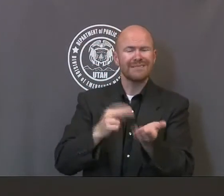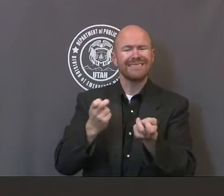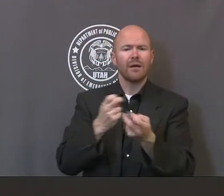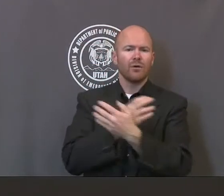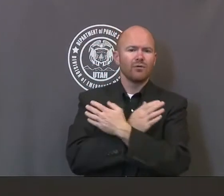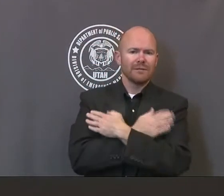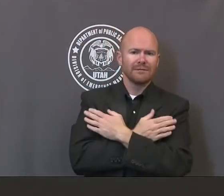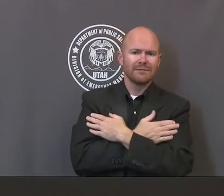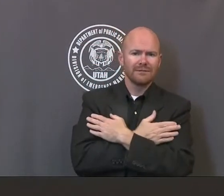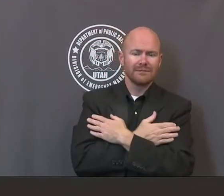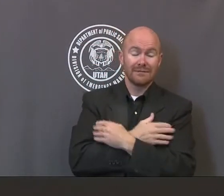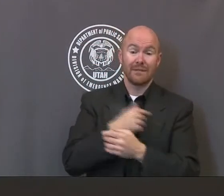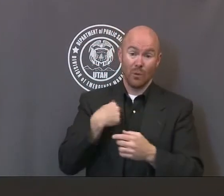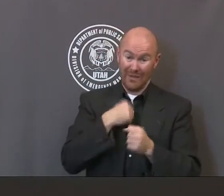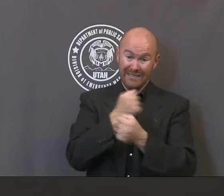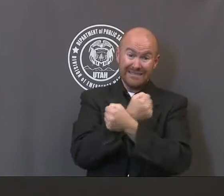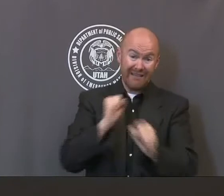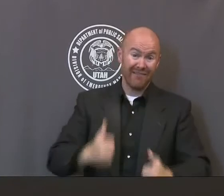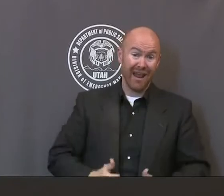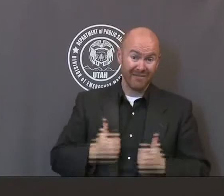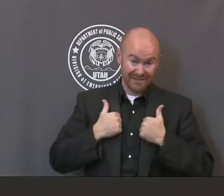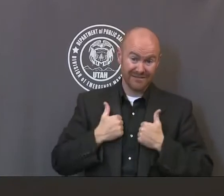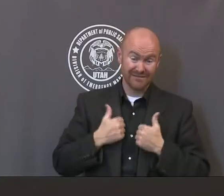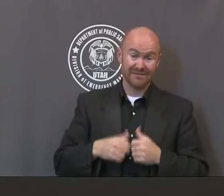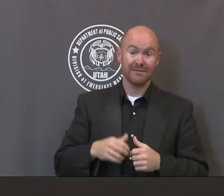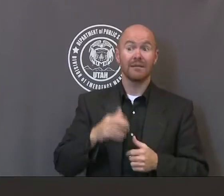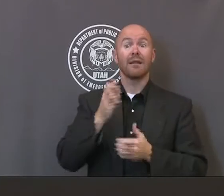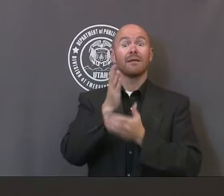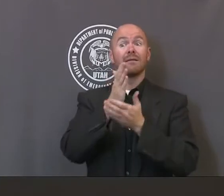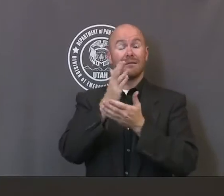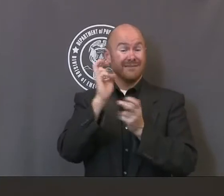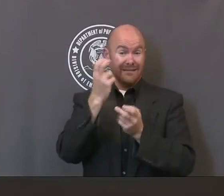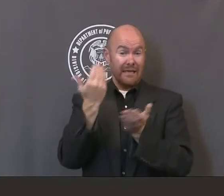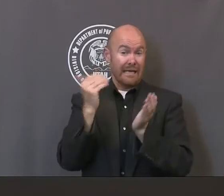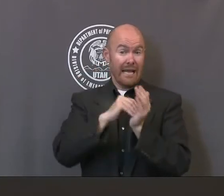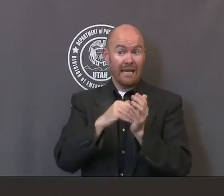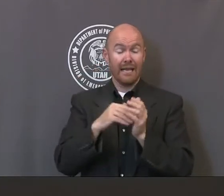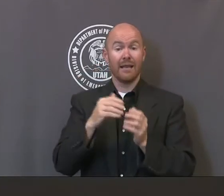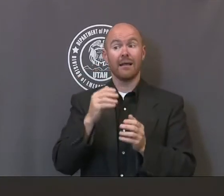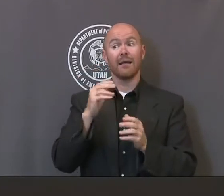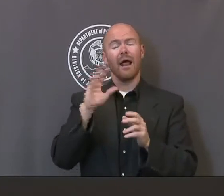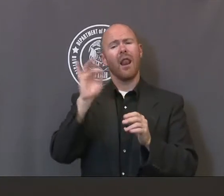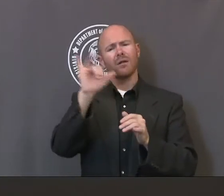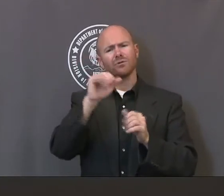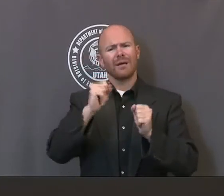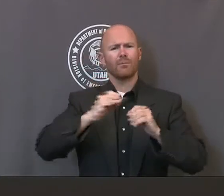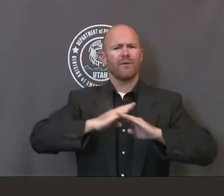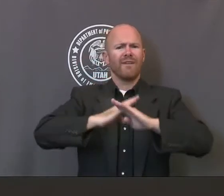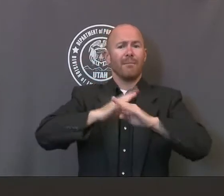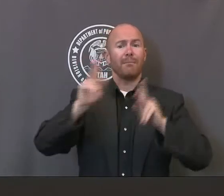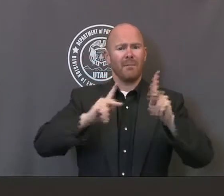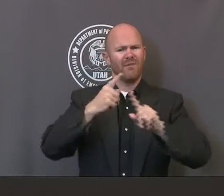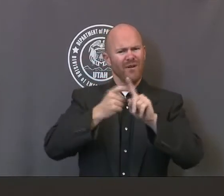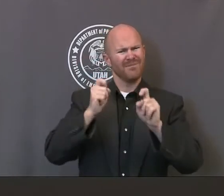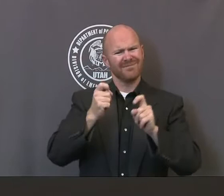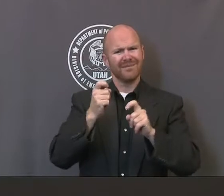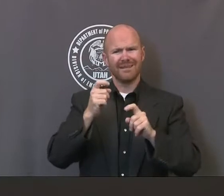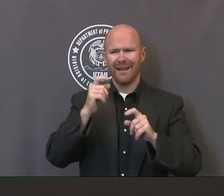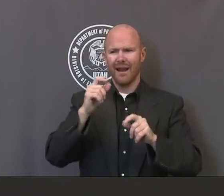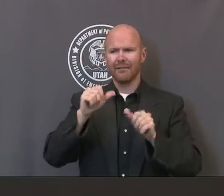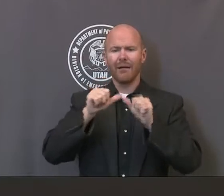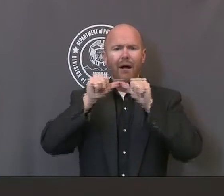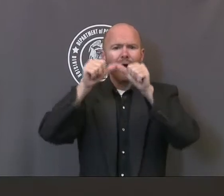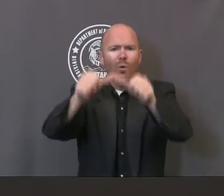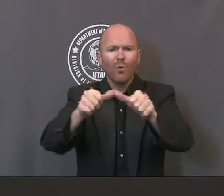the long-term health implications that some face after contracting COVID-19. If we don't make use of this